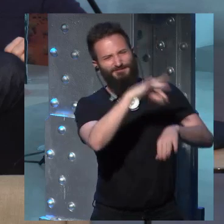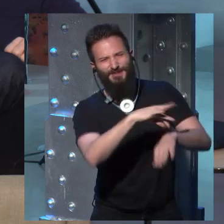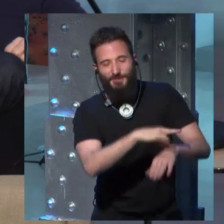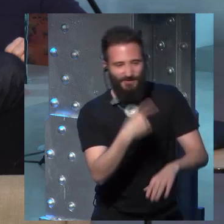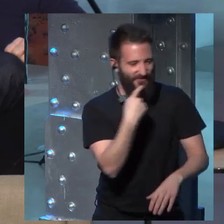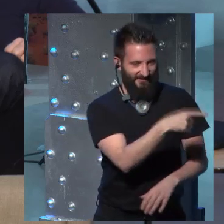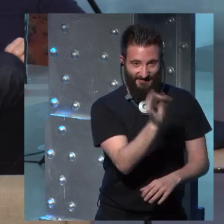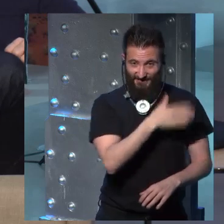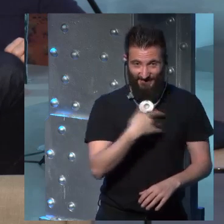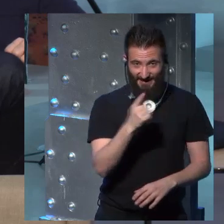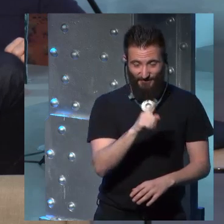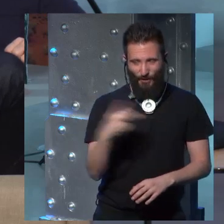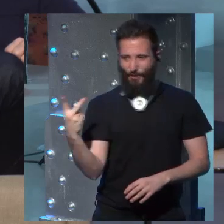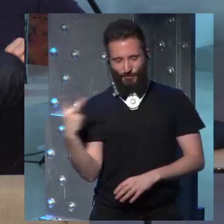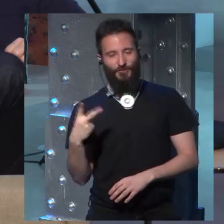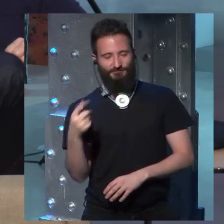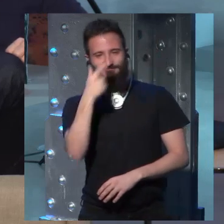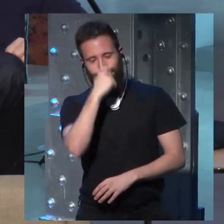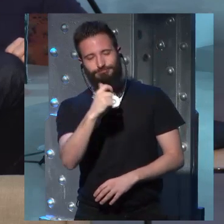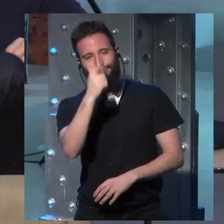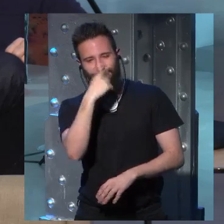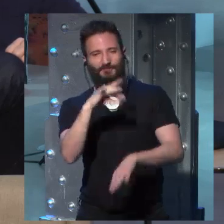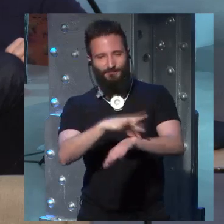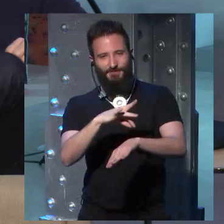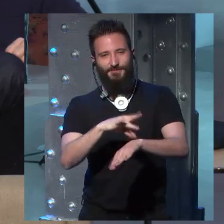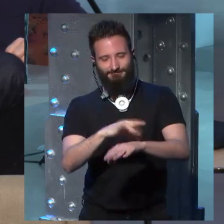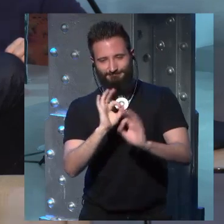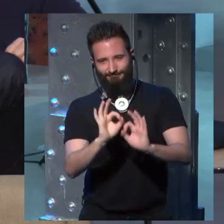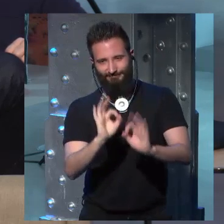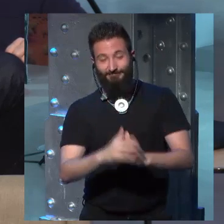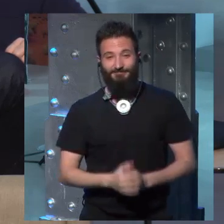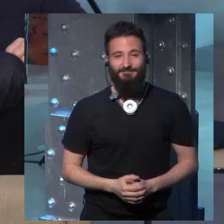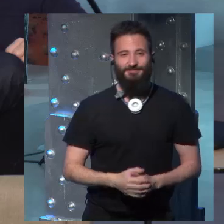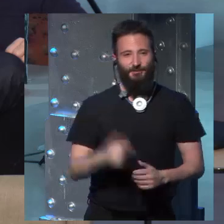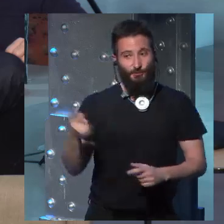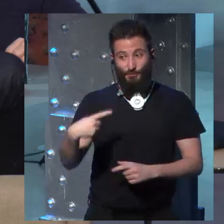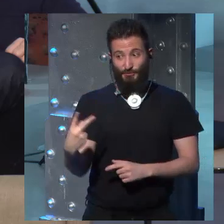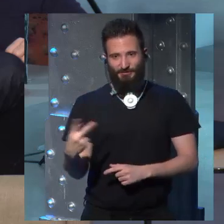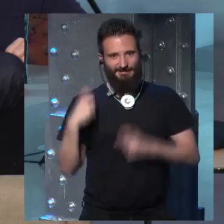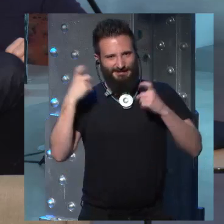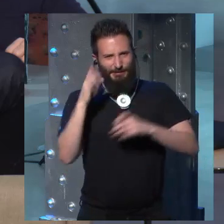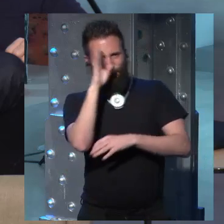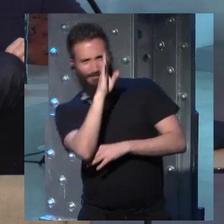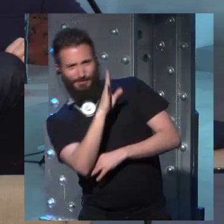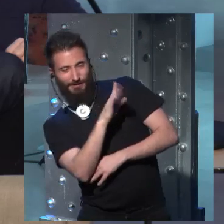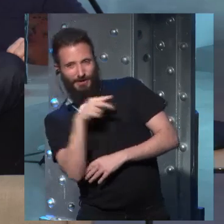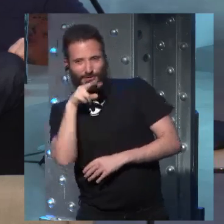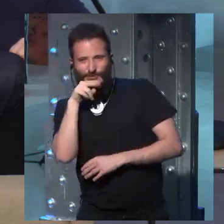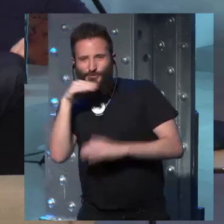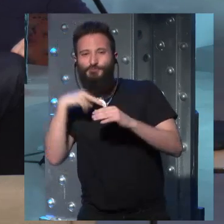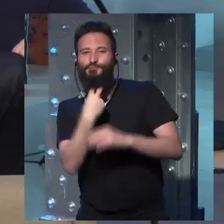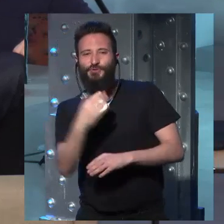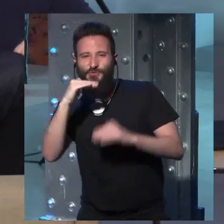both sick. So sick. And we're walking around trying to hide it, but kind of whispering to each other, as long as I stay